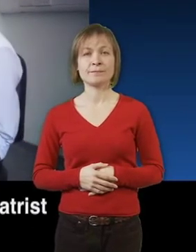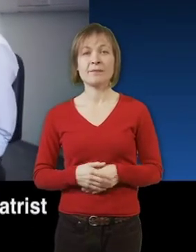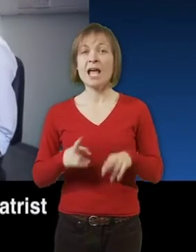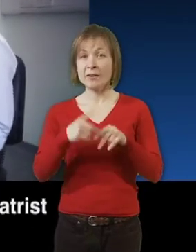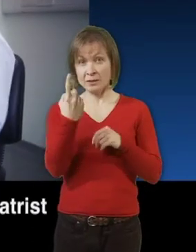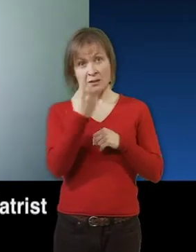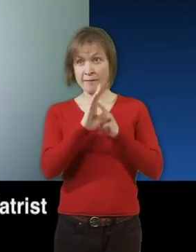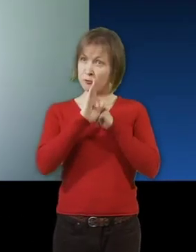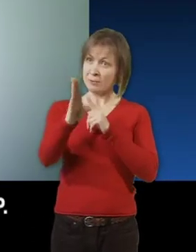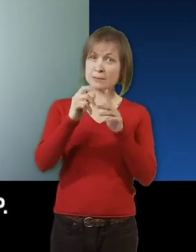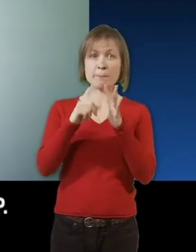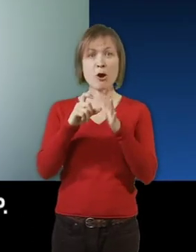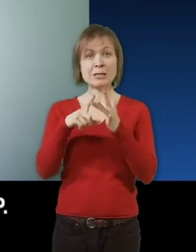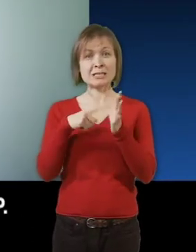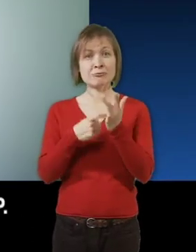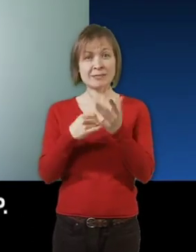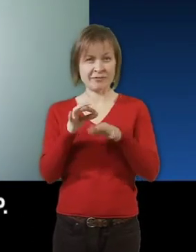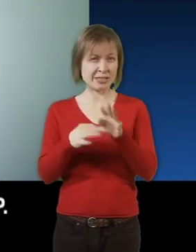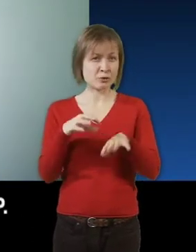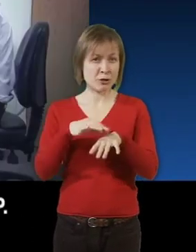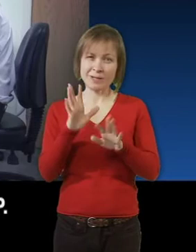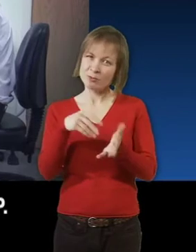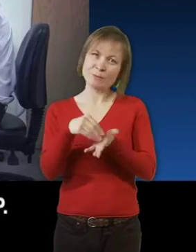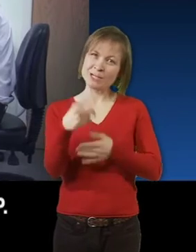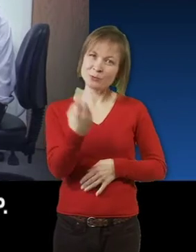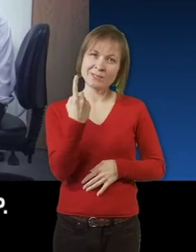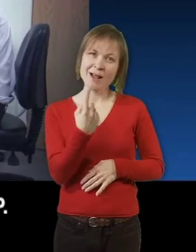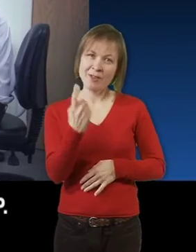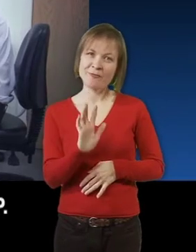You'll have to pay to see a podiatrist if you're not sent by your GP.